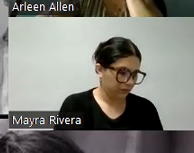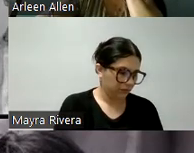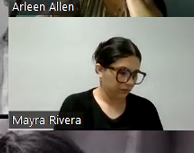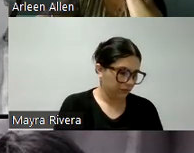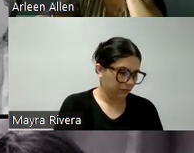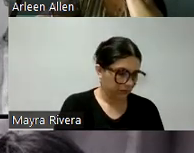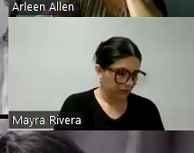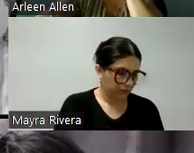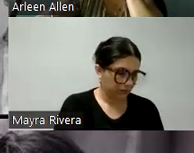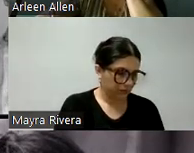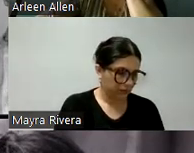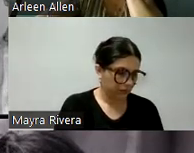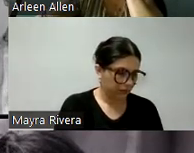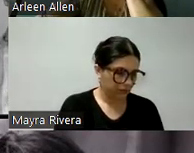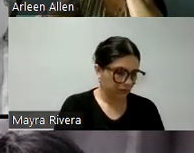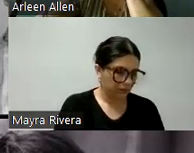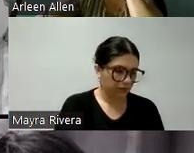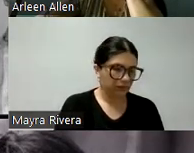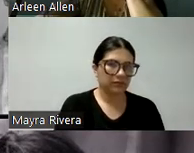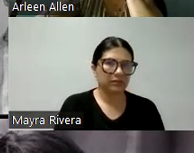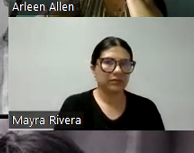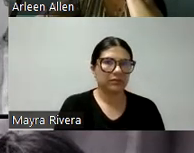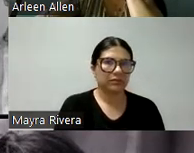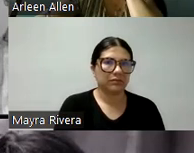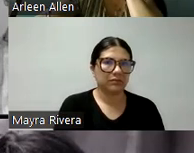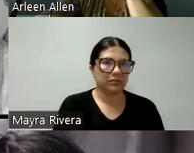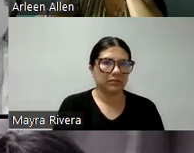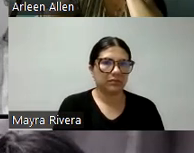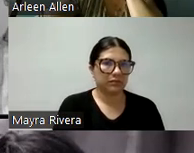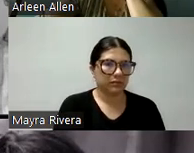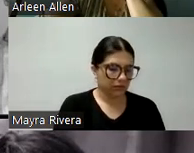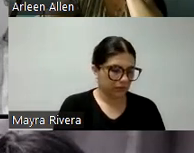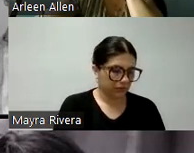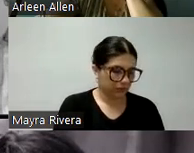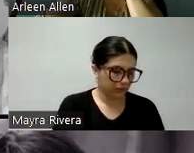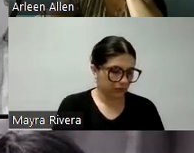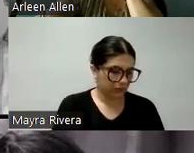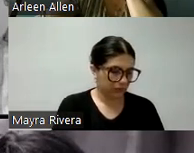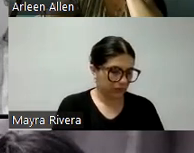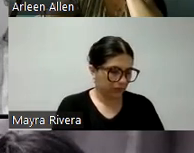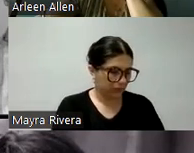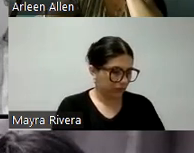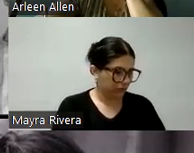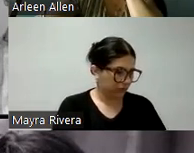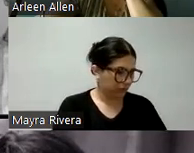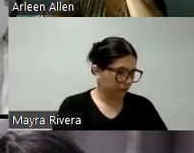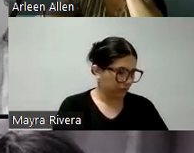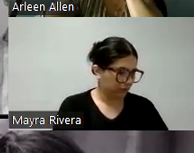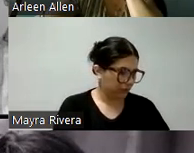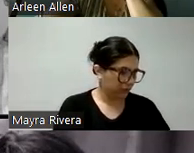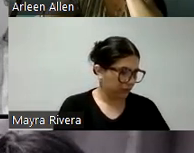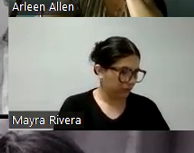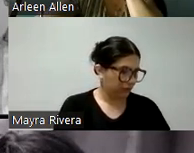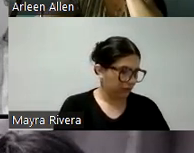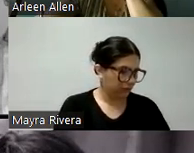kind of focuses on one boy, and the only way that the boy actually got out of the camp was because his friends and his teachers